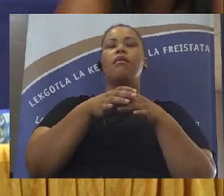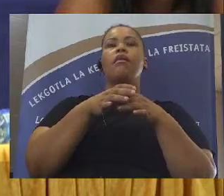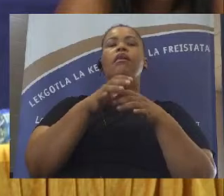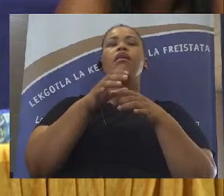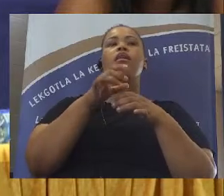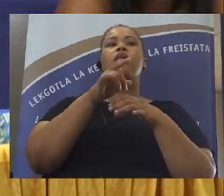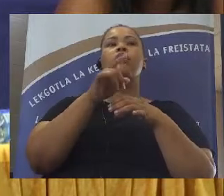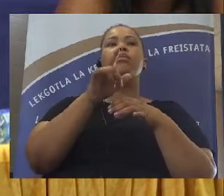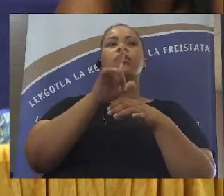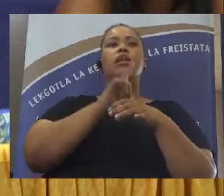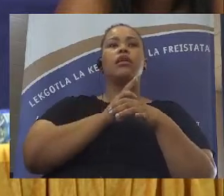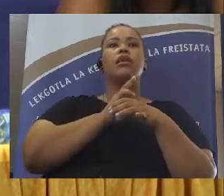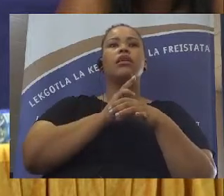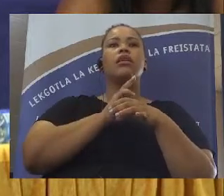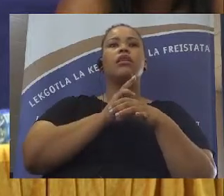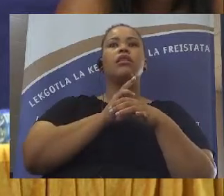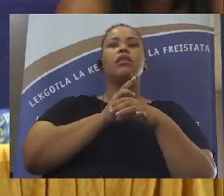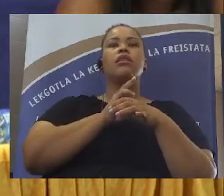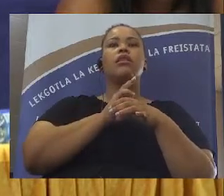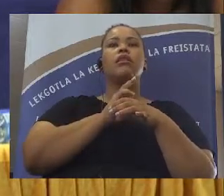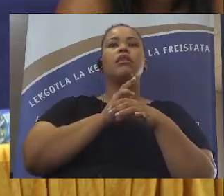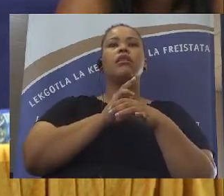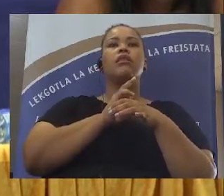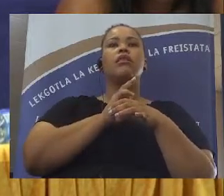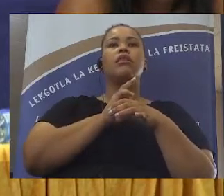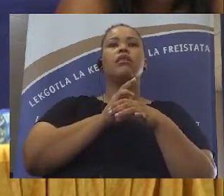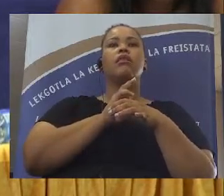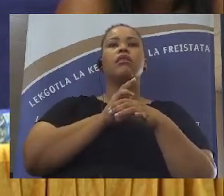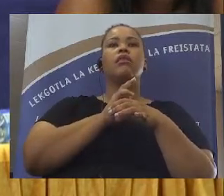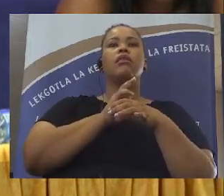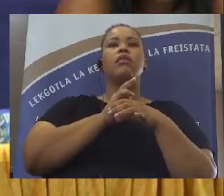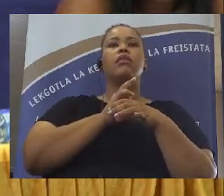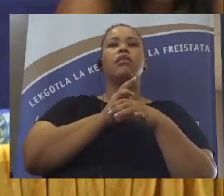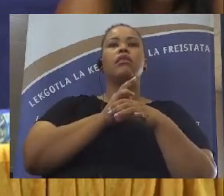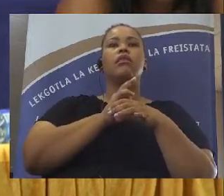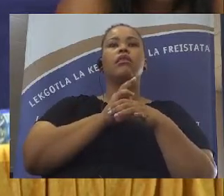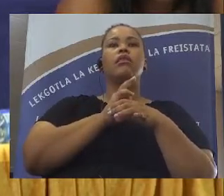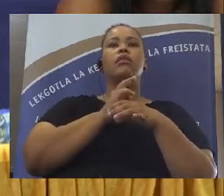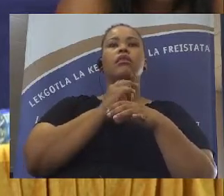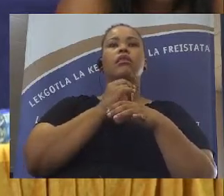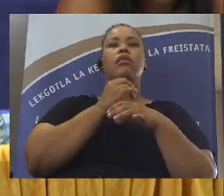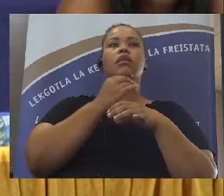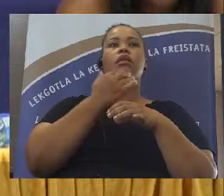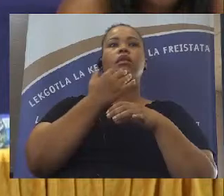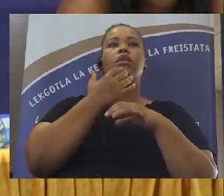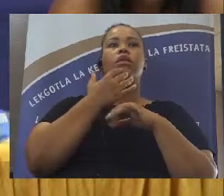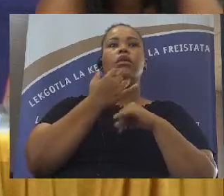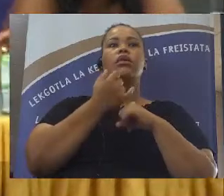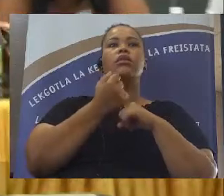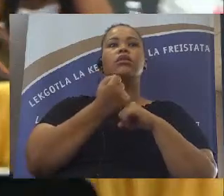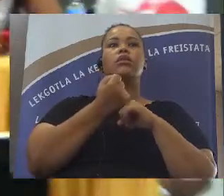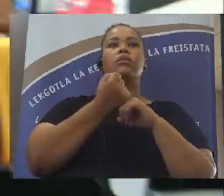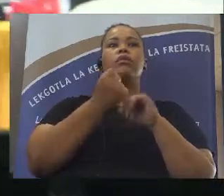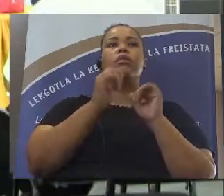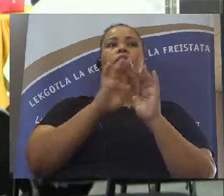supporta bill ena hore e tsamaye e lo tswela pele e saenelwe, ke kopa matsoho a